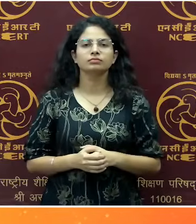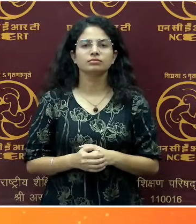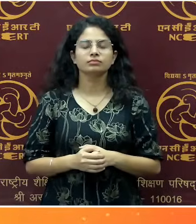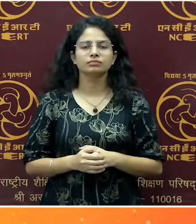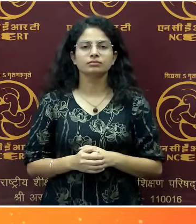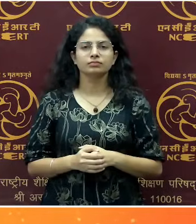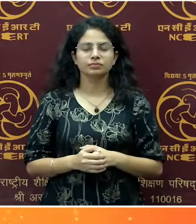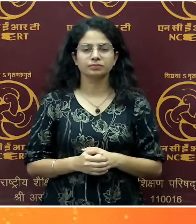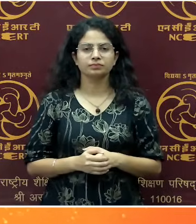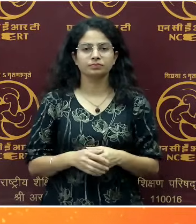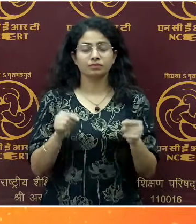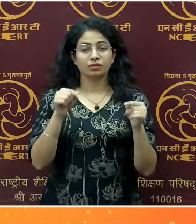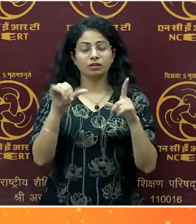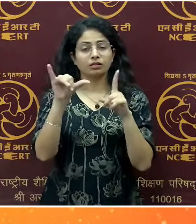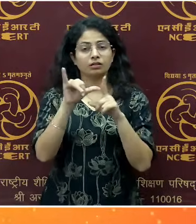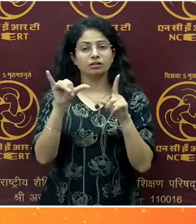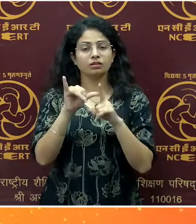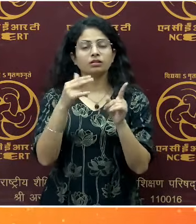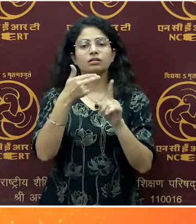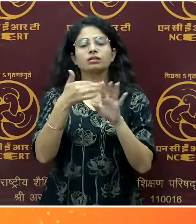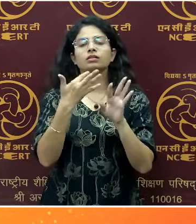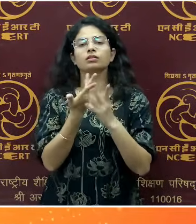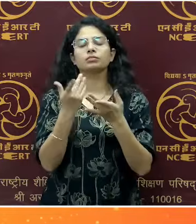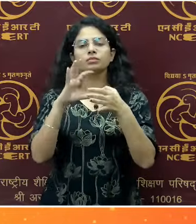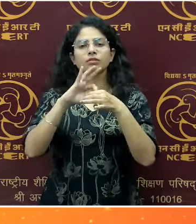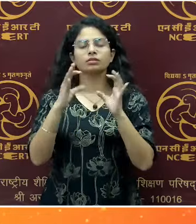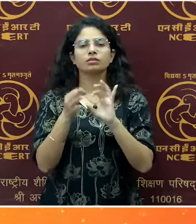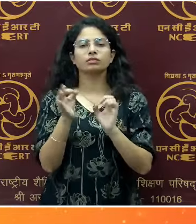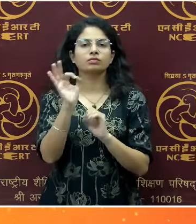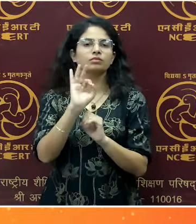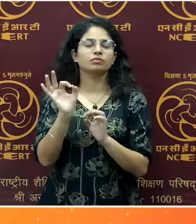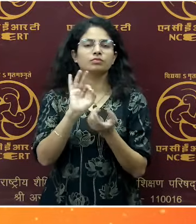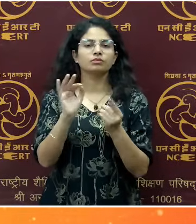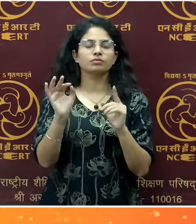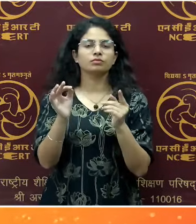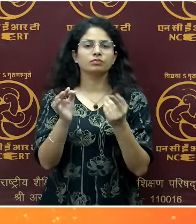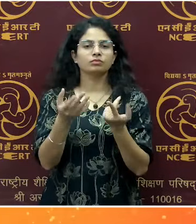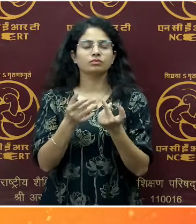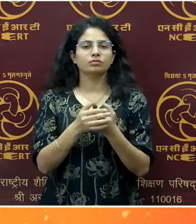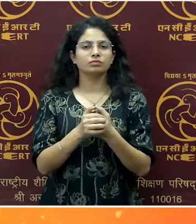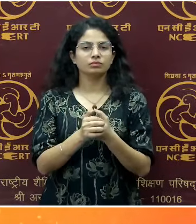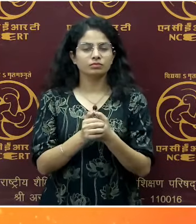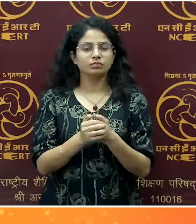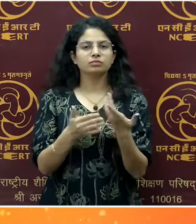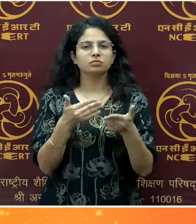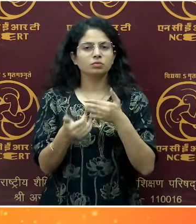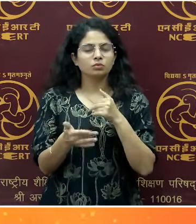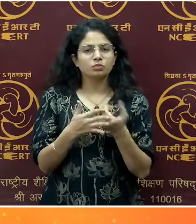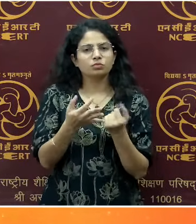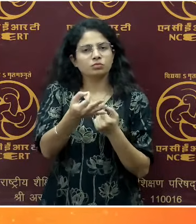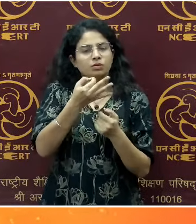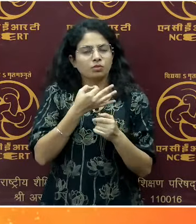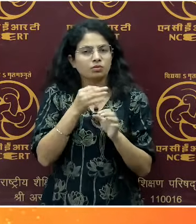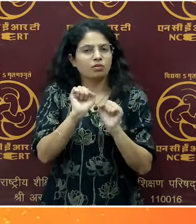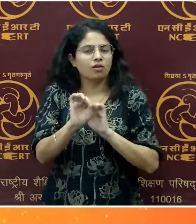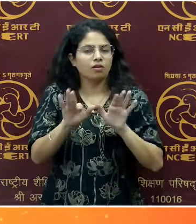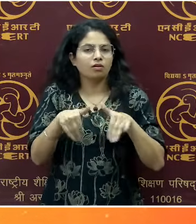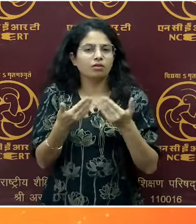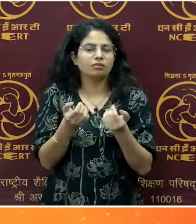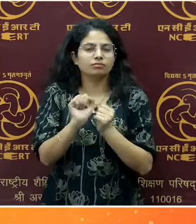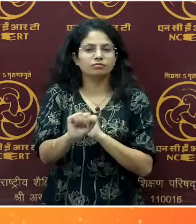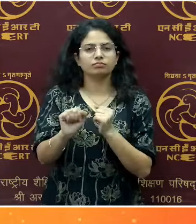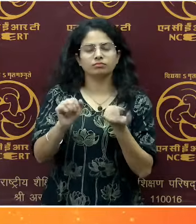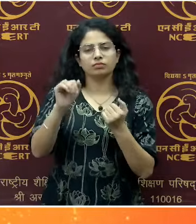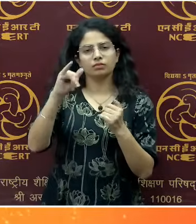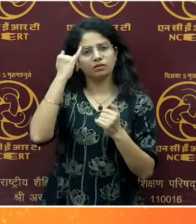tth.class4@ciet.nic.in. And on our YouTube handle NCERT Official, you can respond to our queries, your suggestions, you can also send